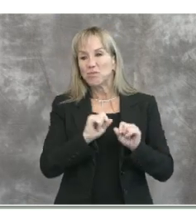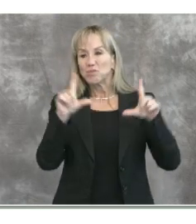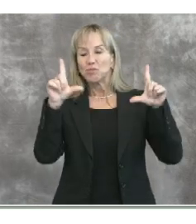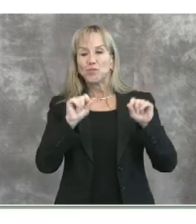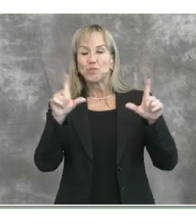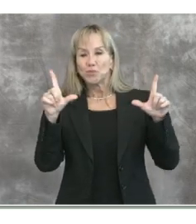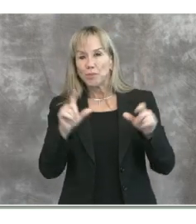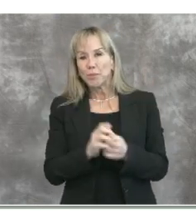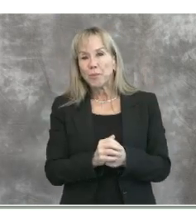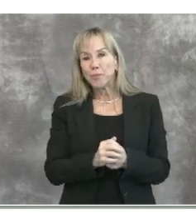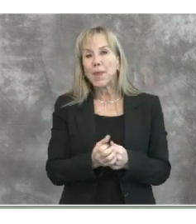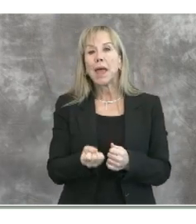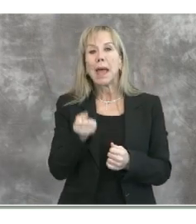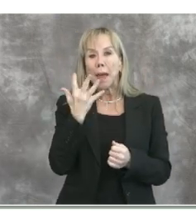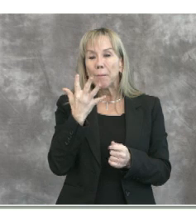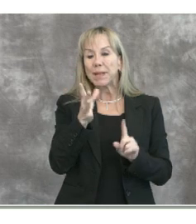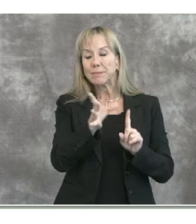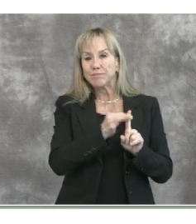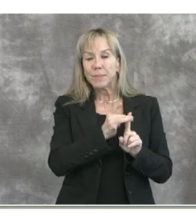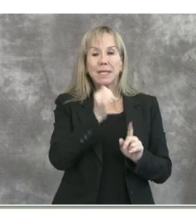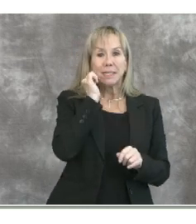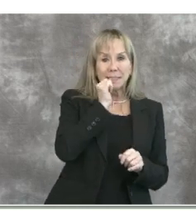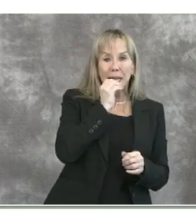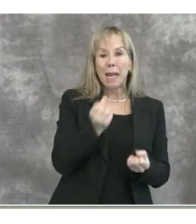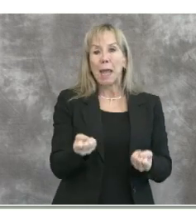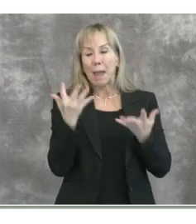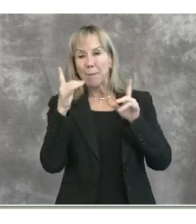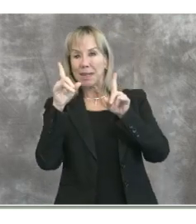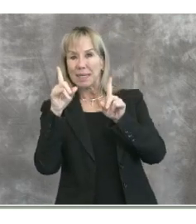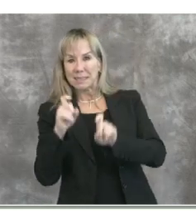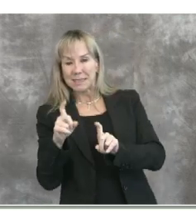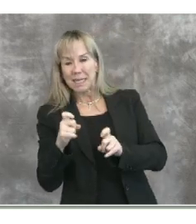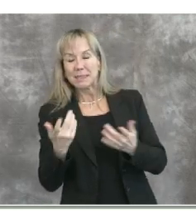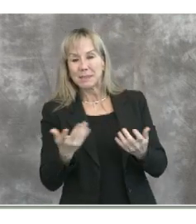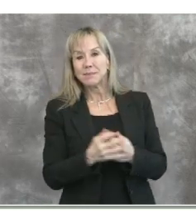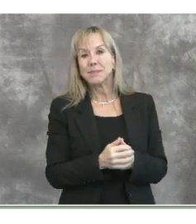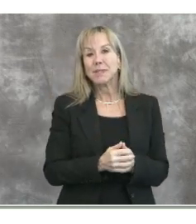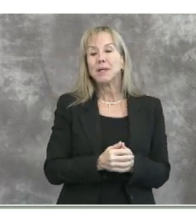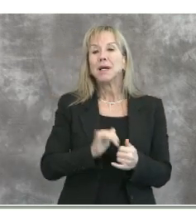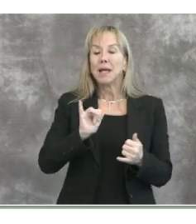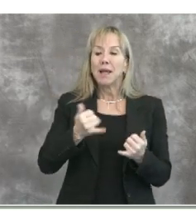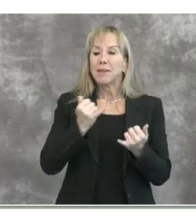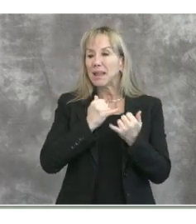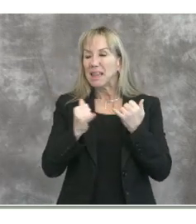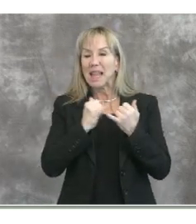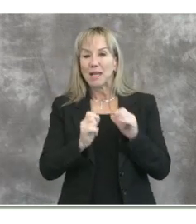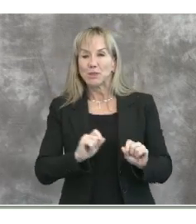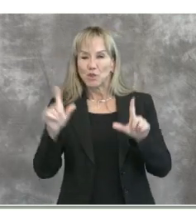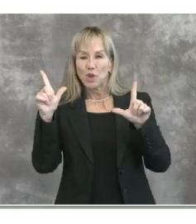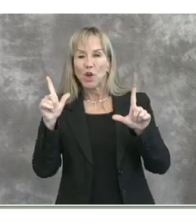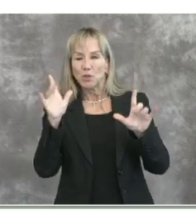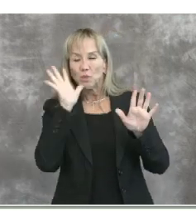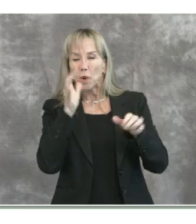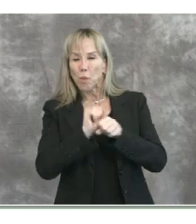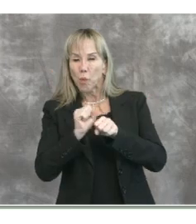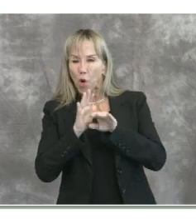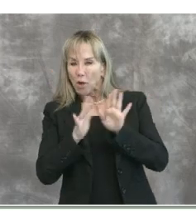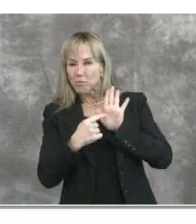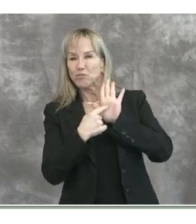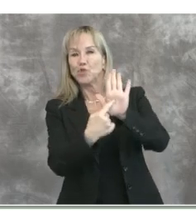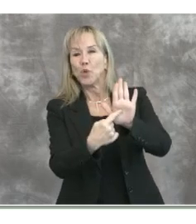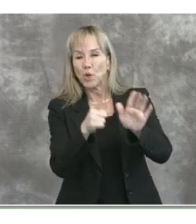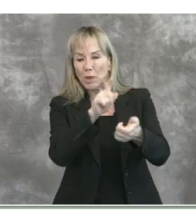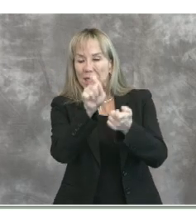daily percentage of positives versus tests. You can do the math with the last charts, but we'll work on graphically demonstrating that to you. The next